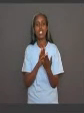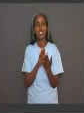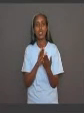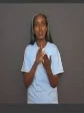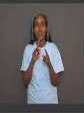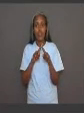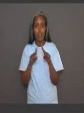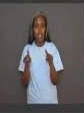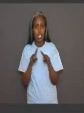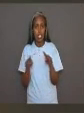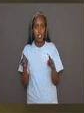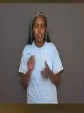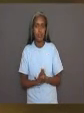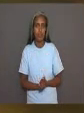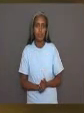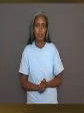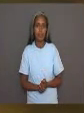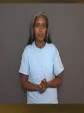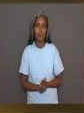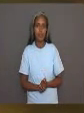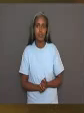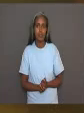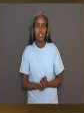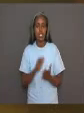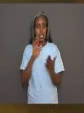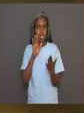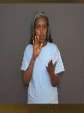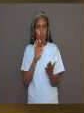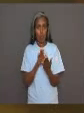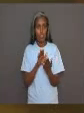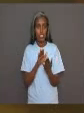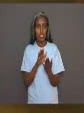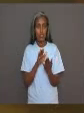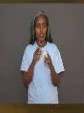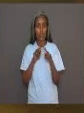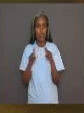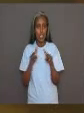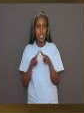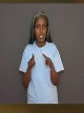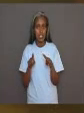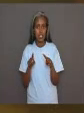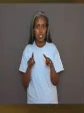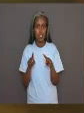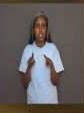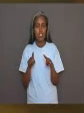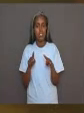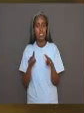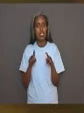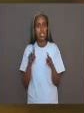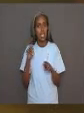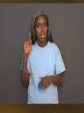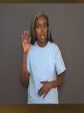of variation. The coefficient of variation is a